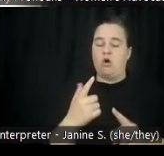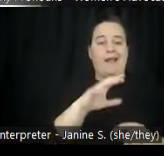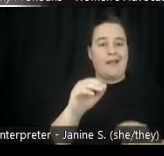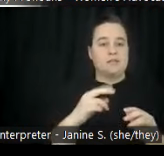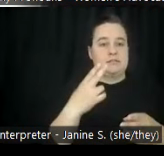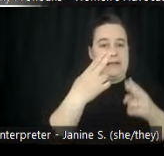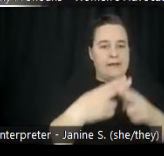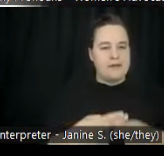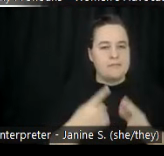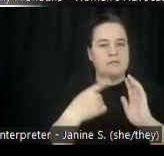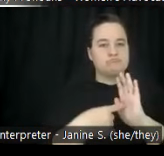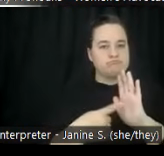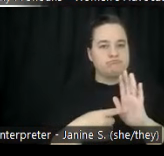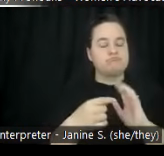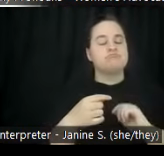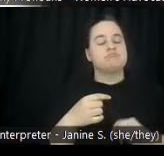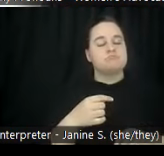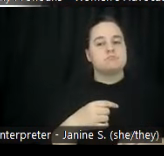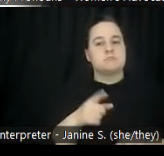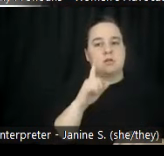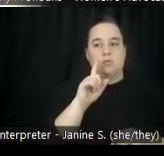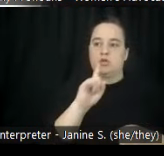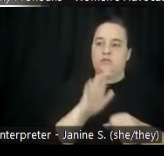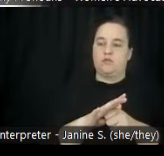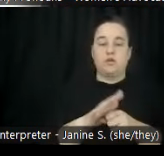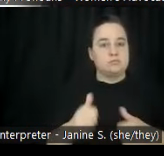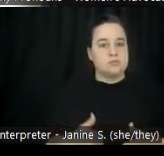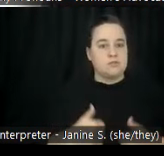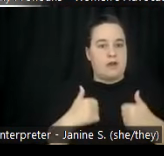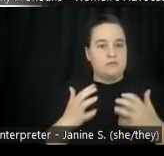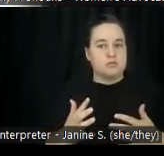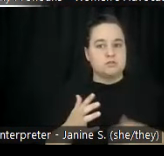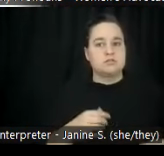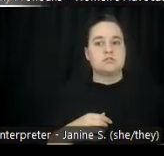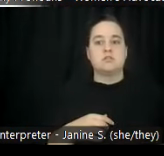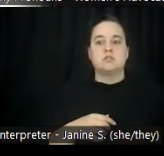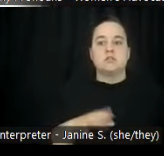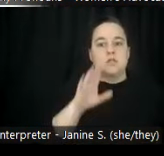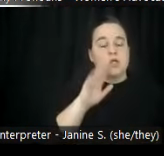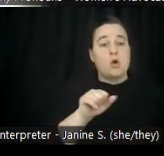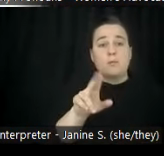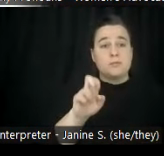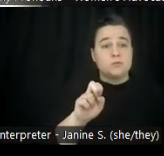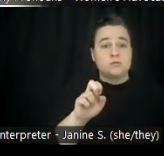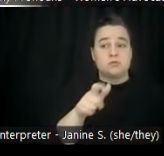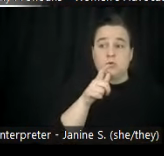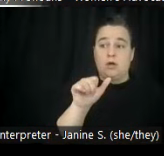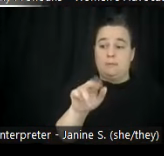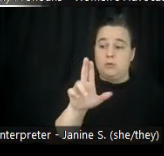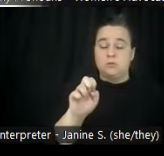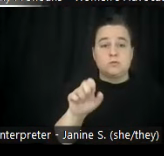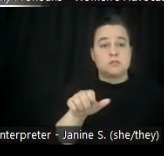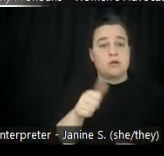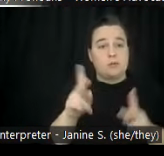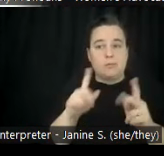confirm what survivors are told by abusive people, that they're not experiencing abuse because of their gender identity or